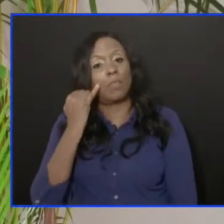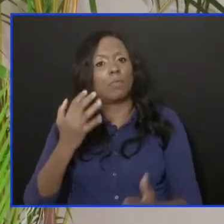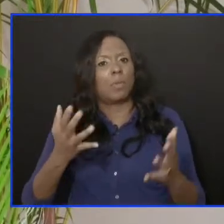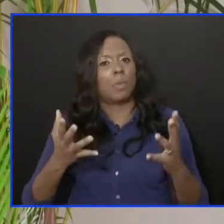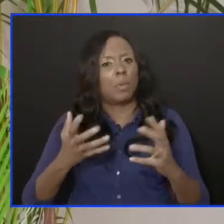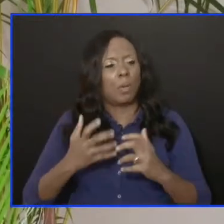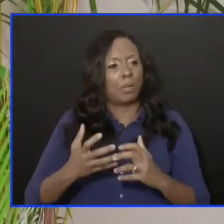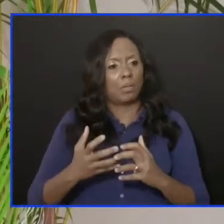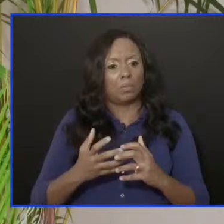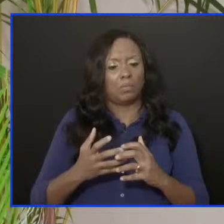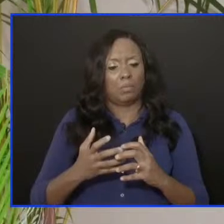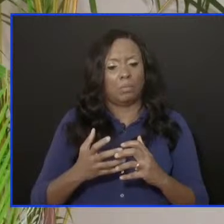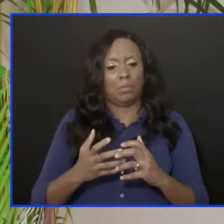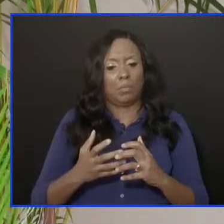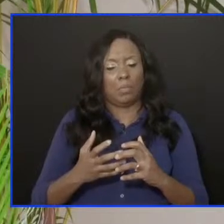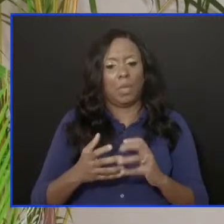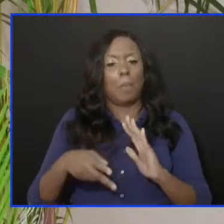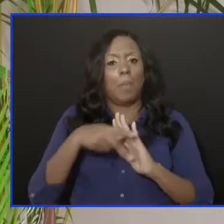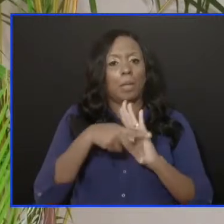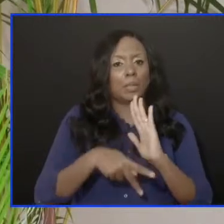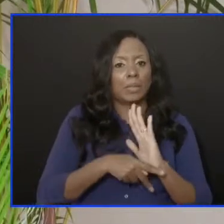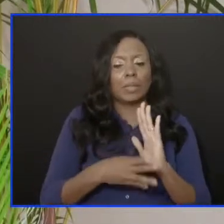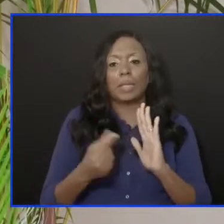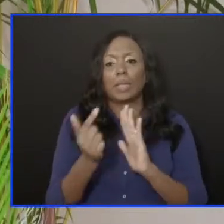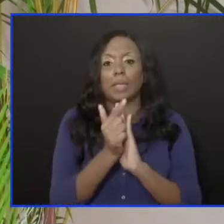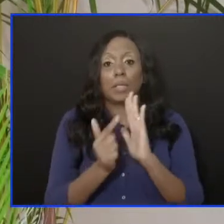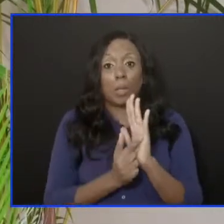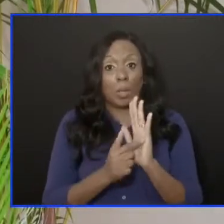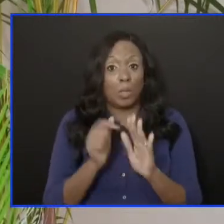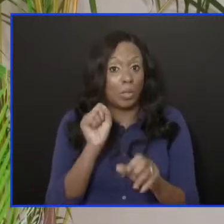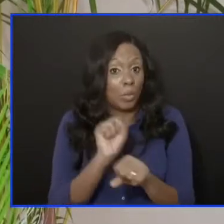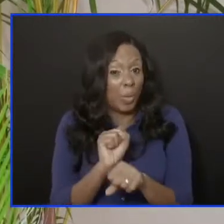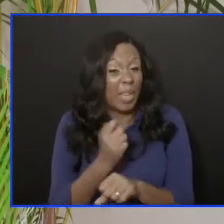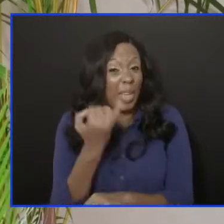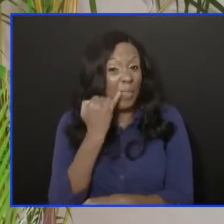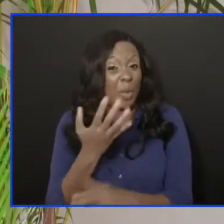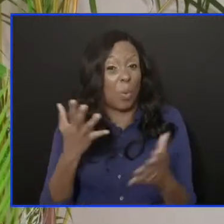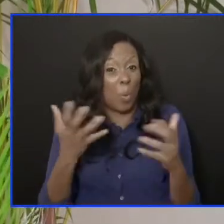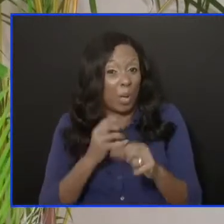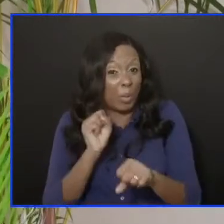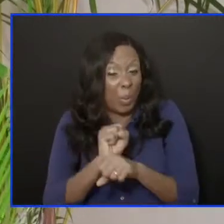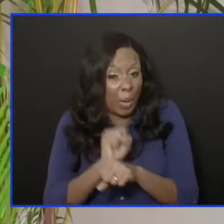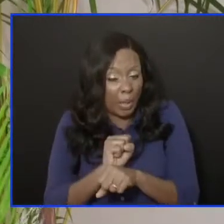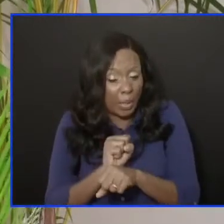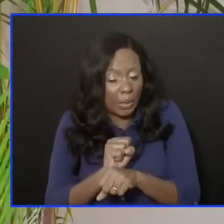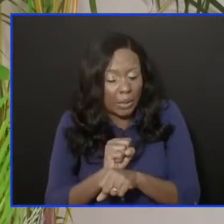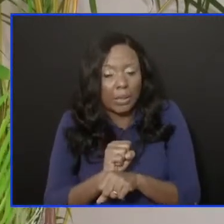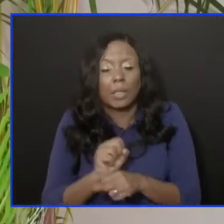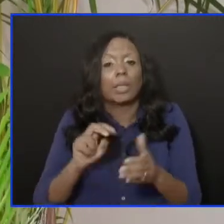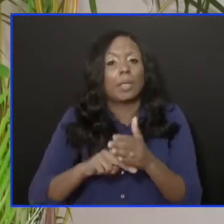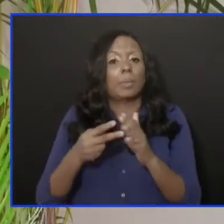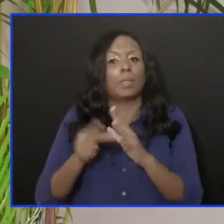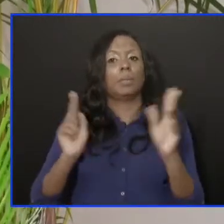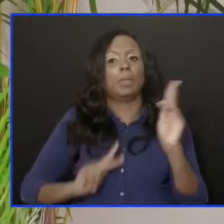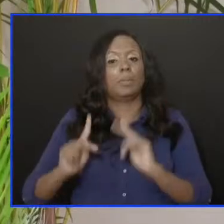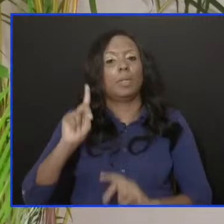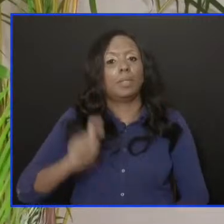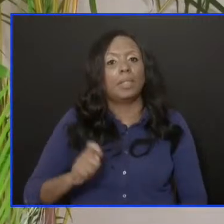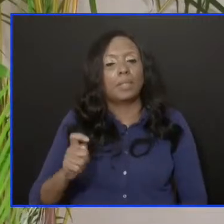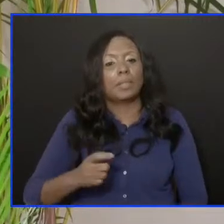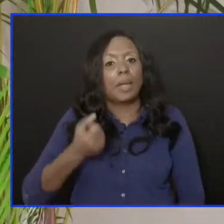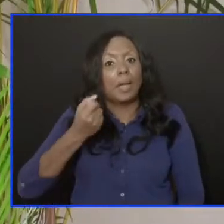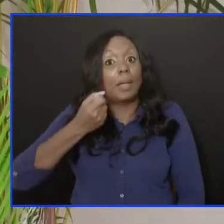them and understand them, whether it is the general public, employees, unions, everyone. And